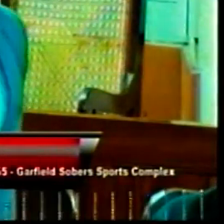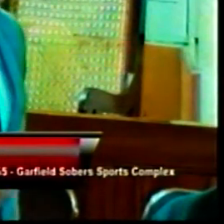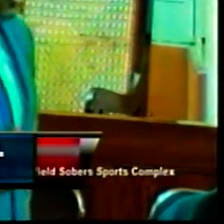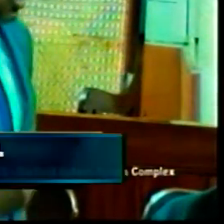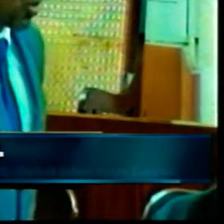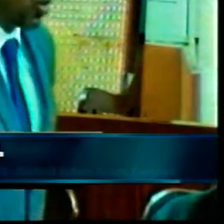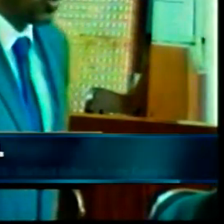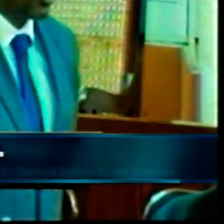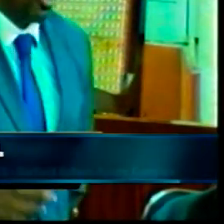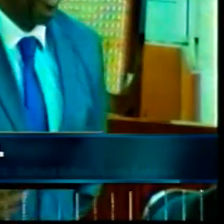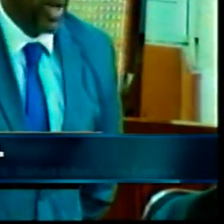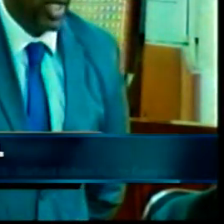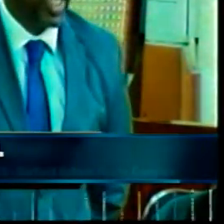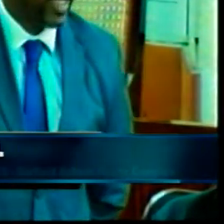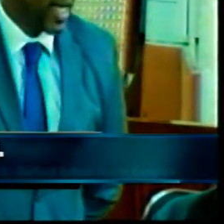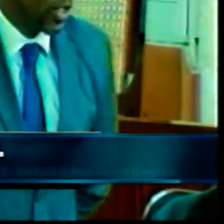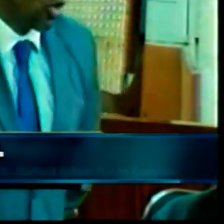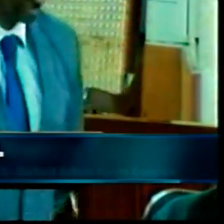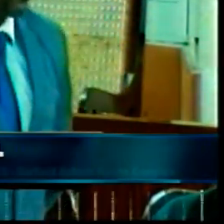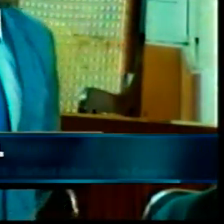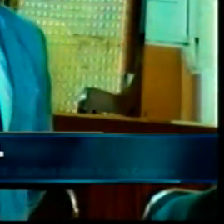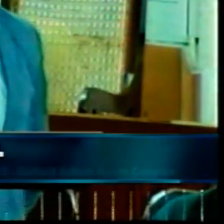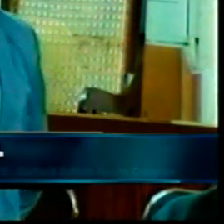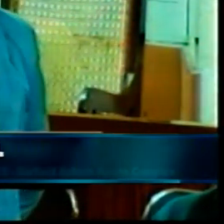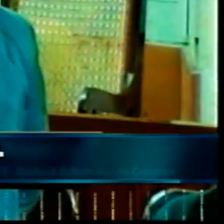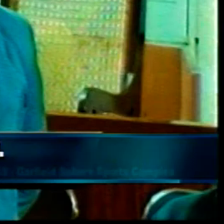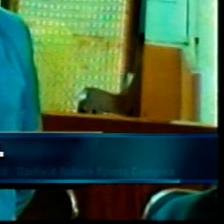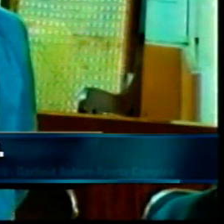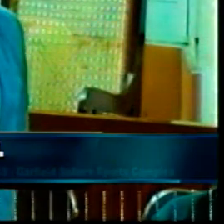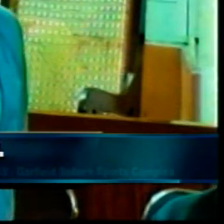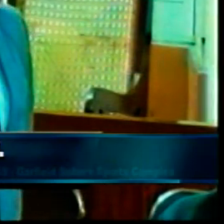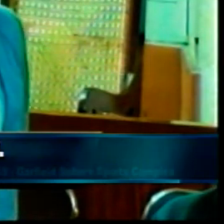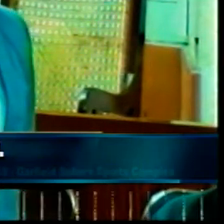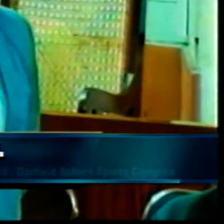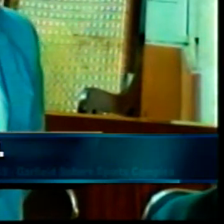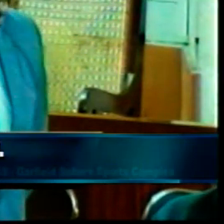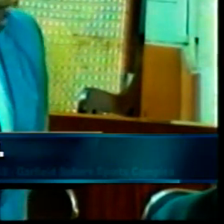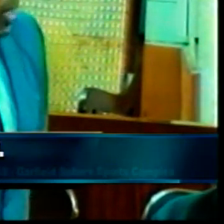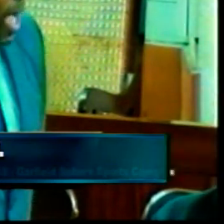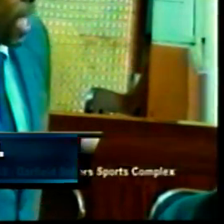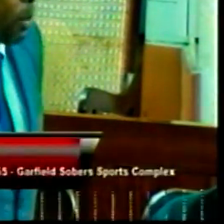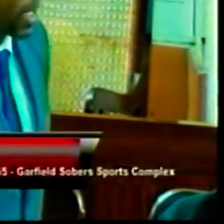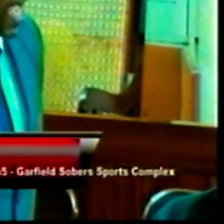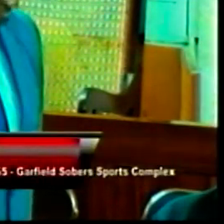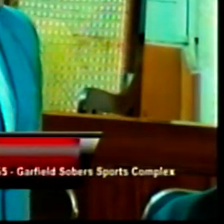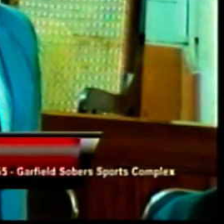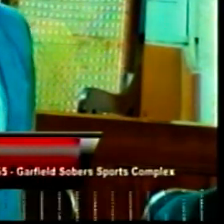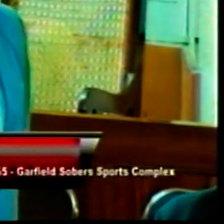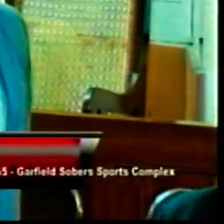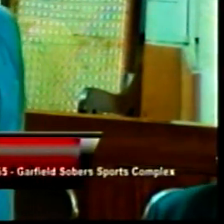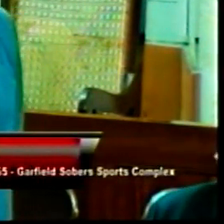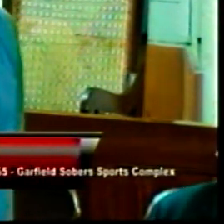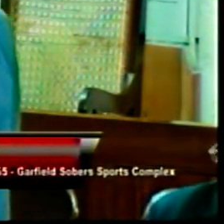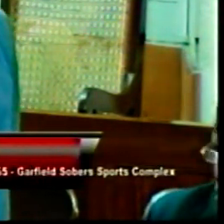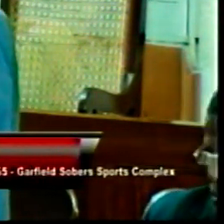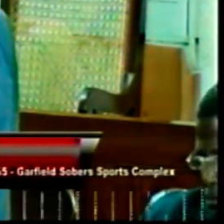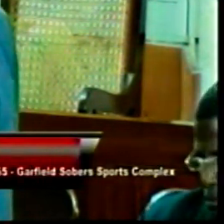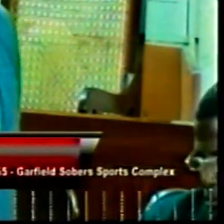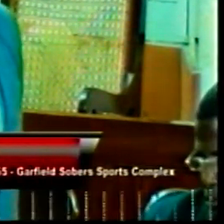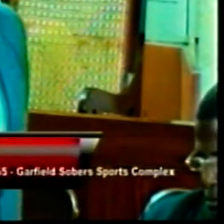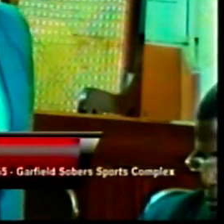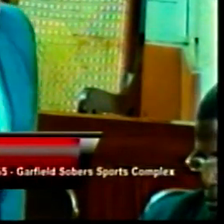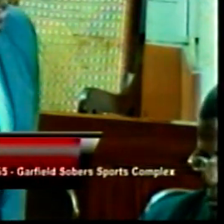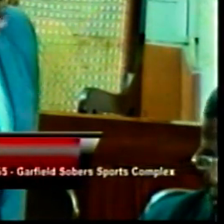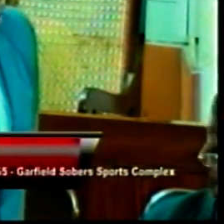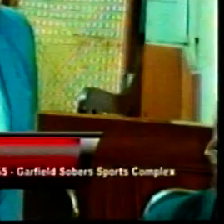cities, our schools, our buildings and so forth, so that all persons would be able to have free access and would